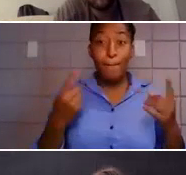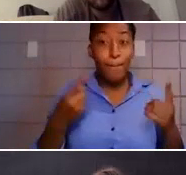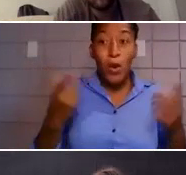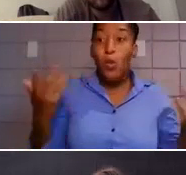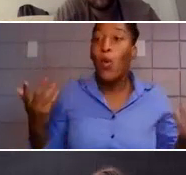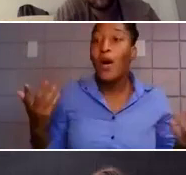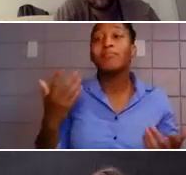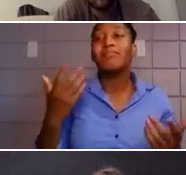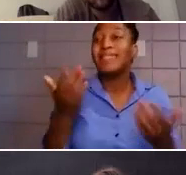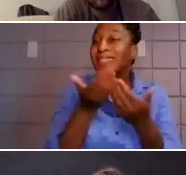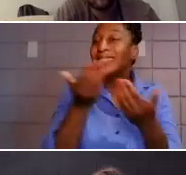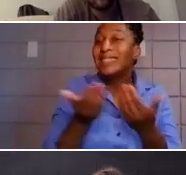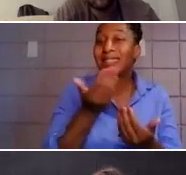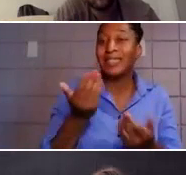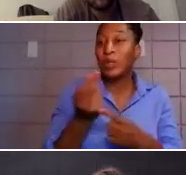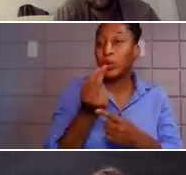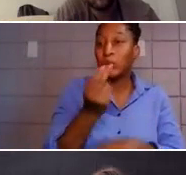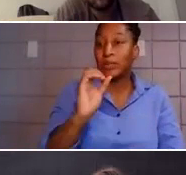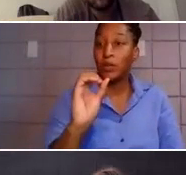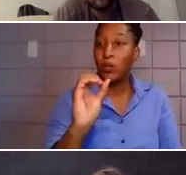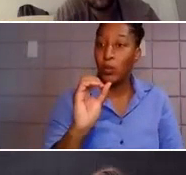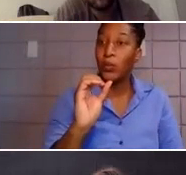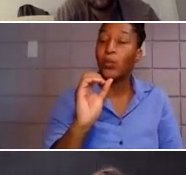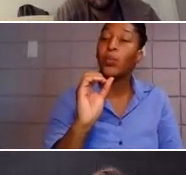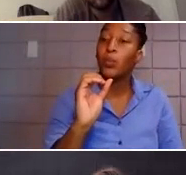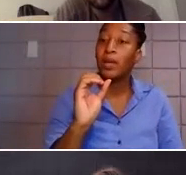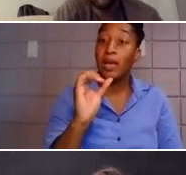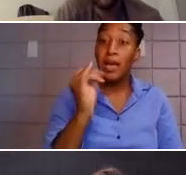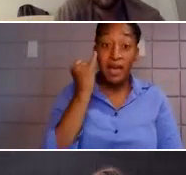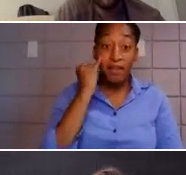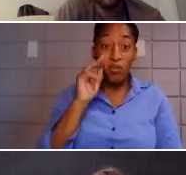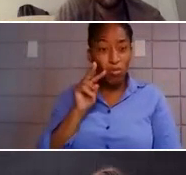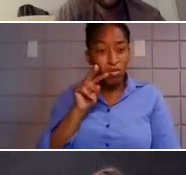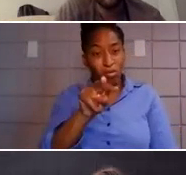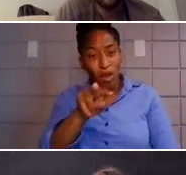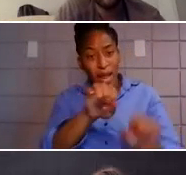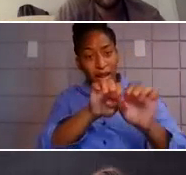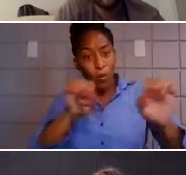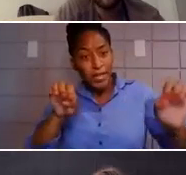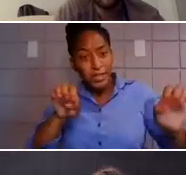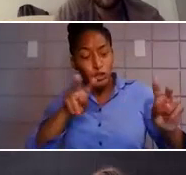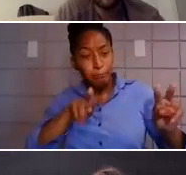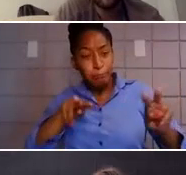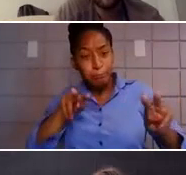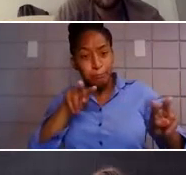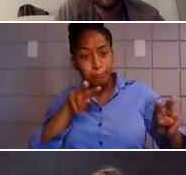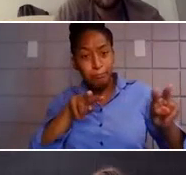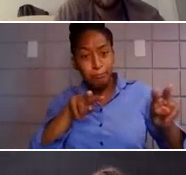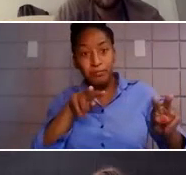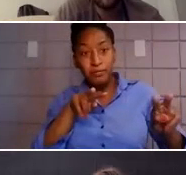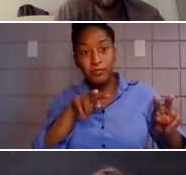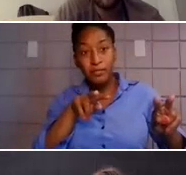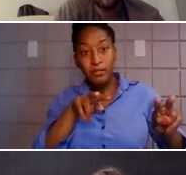so if we do that, in fact, if we look at this equation, then it means that we can